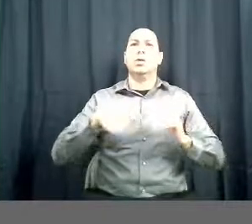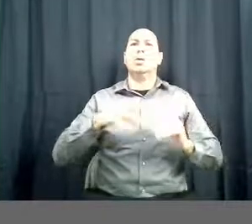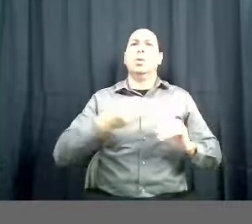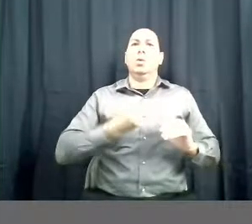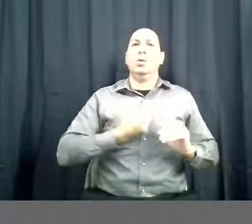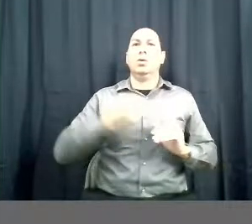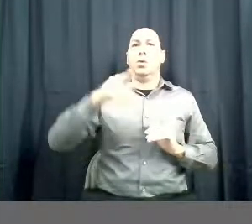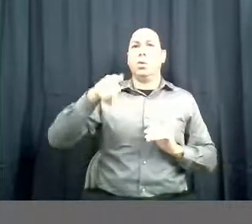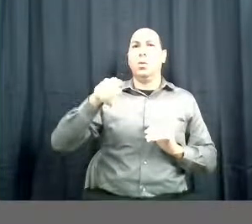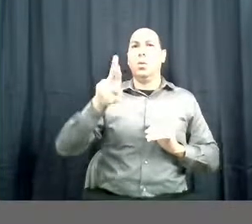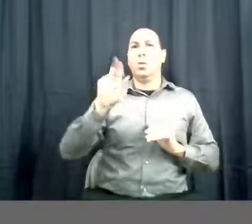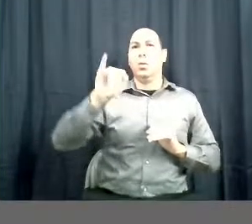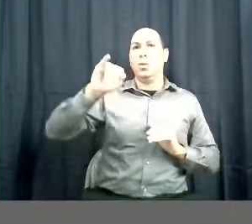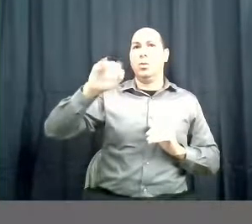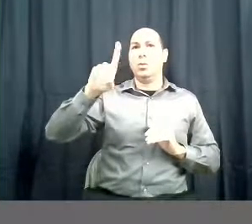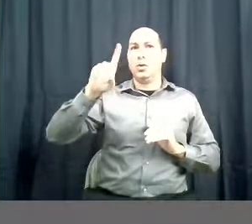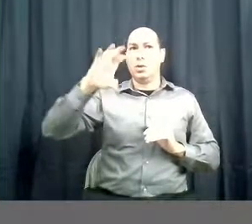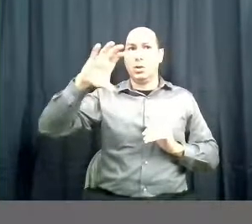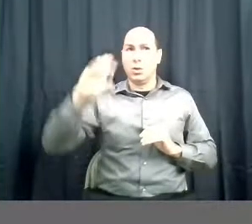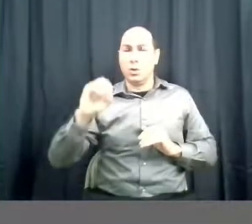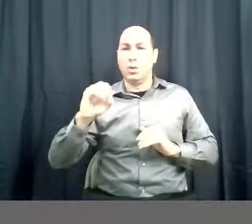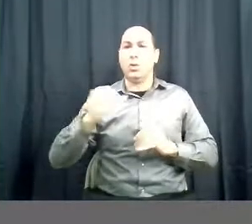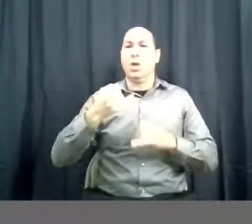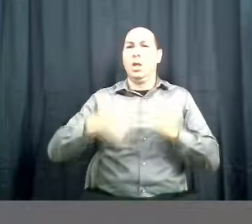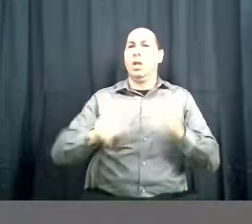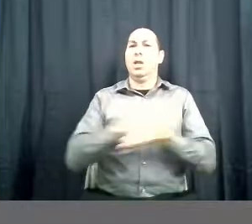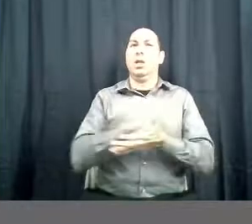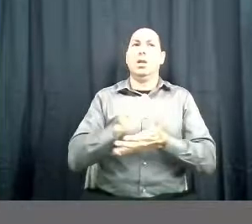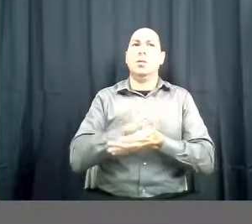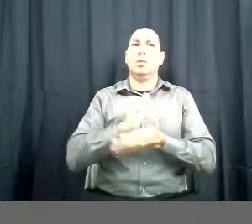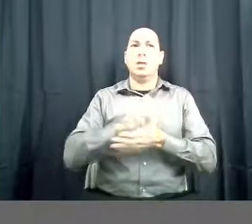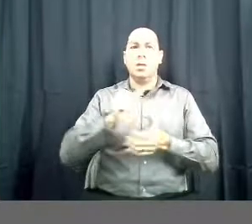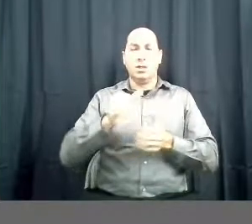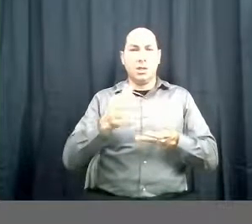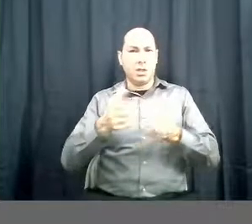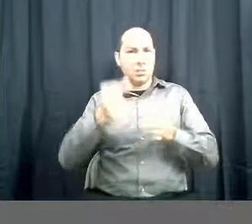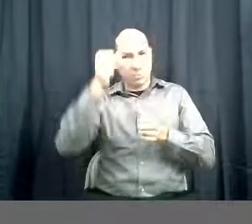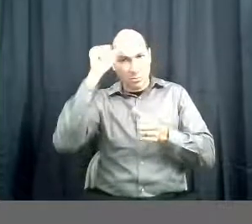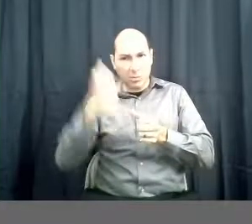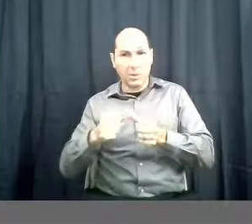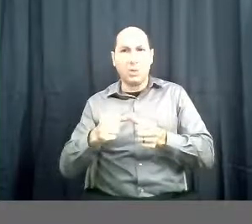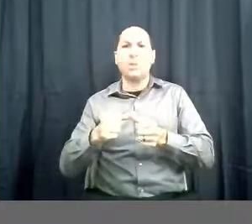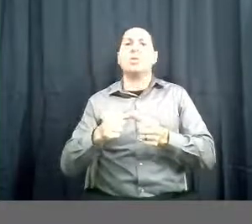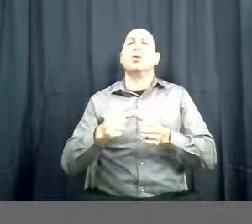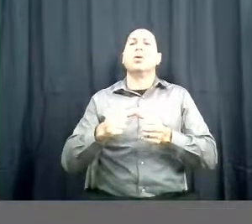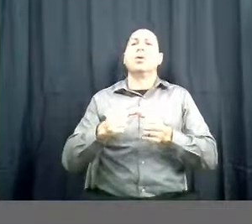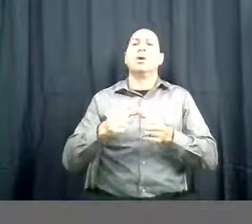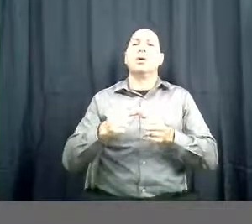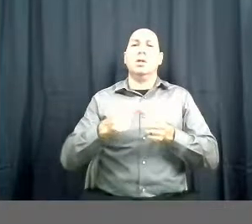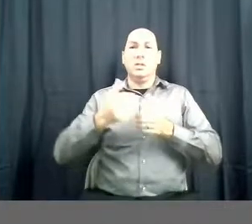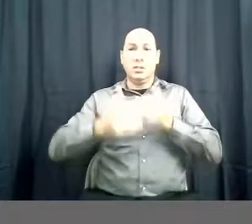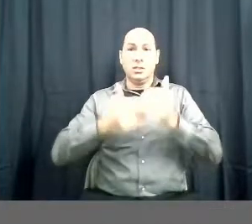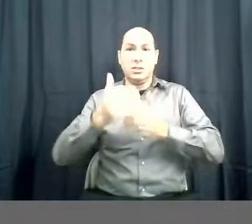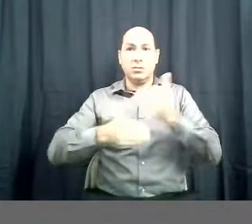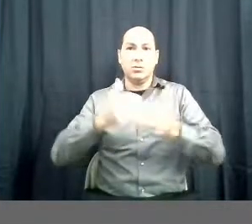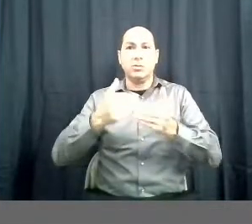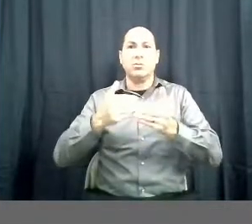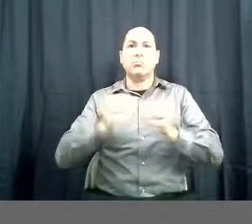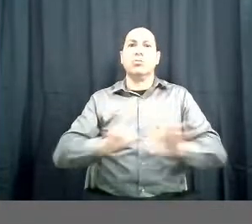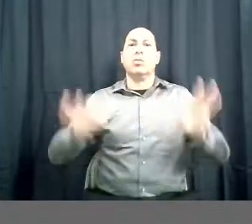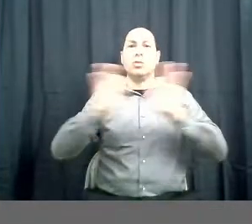page, just a quick reminder of how important this economic development tool is to Puerto Rico's